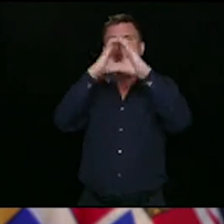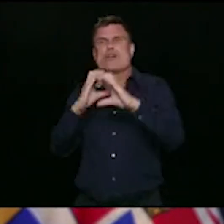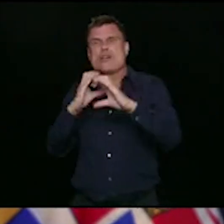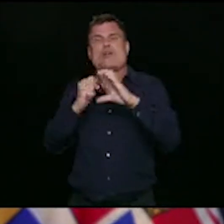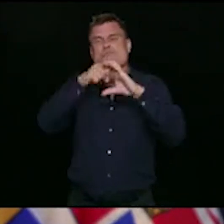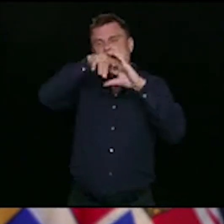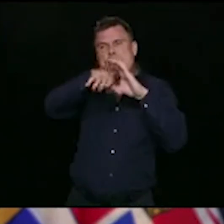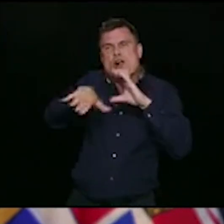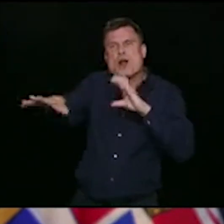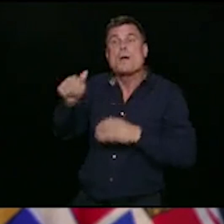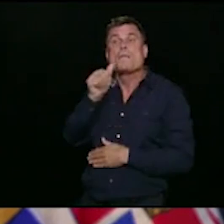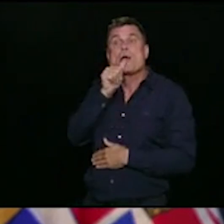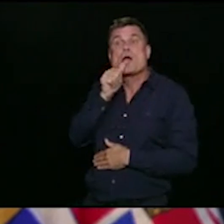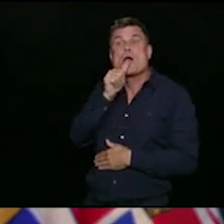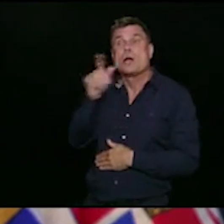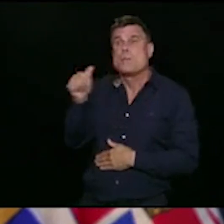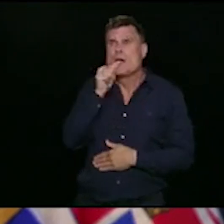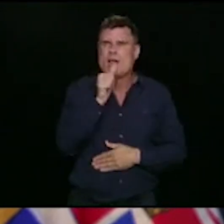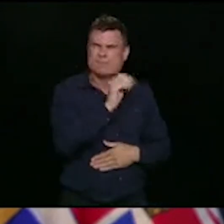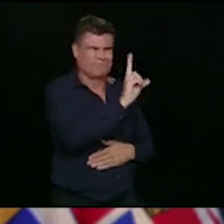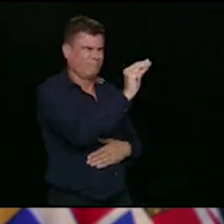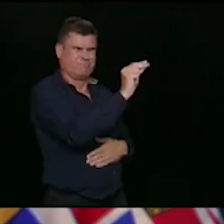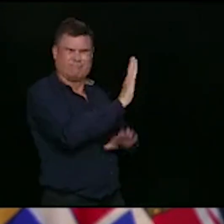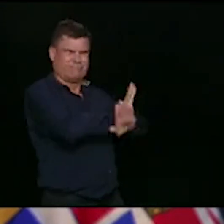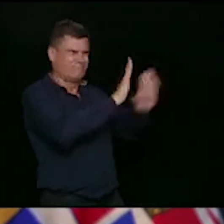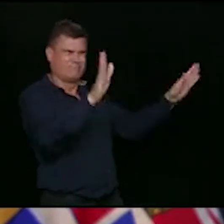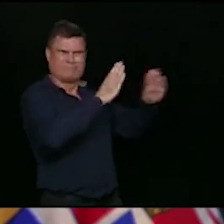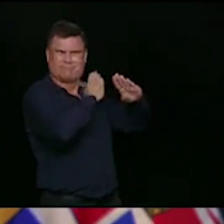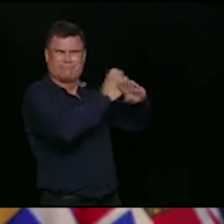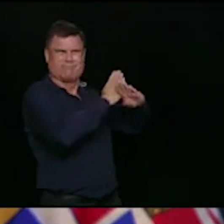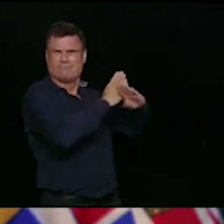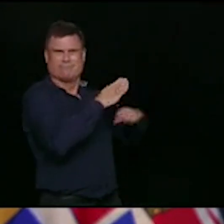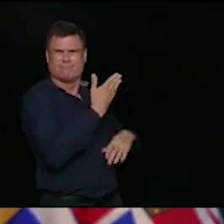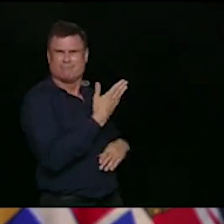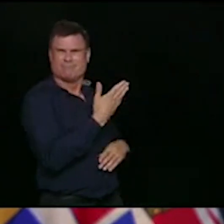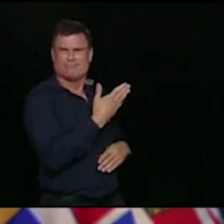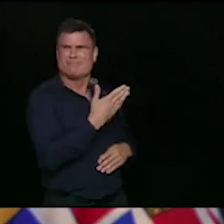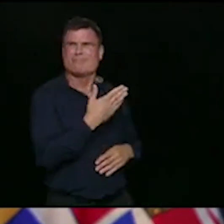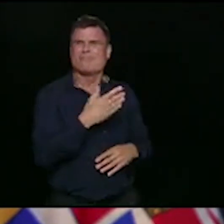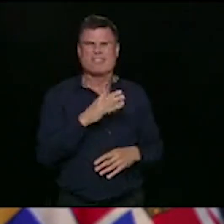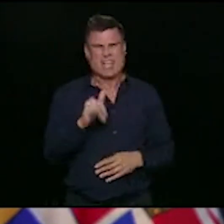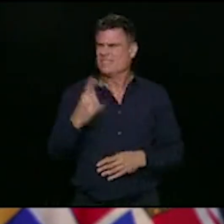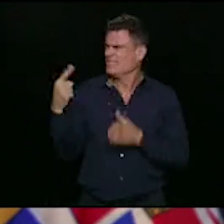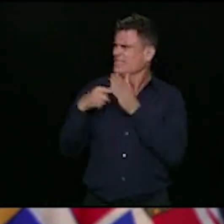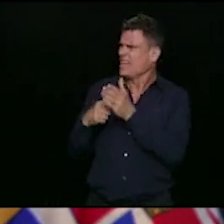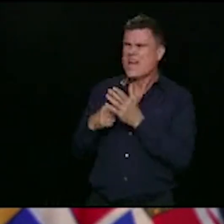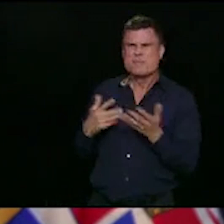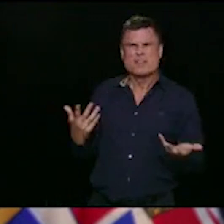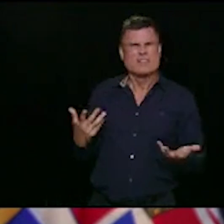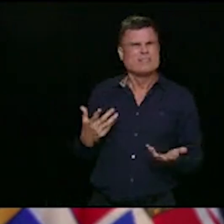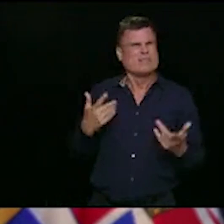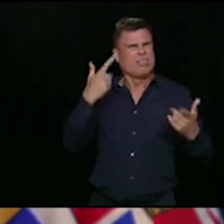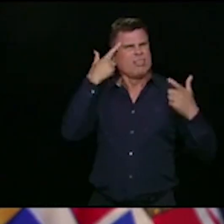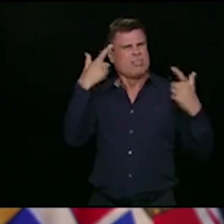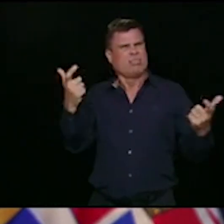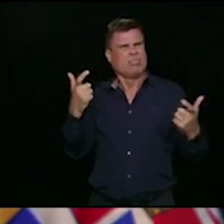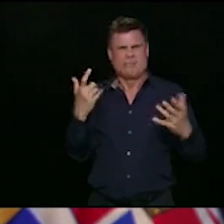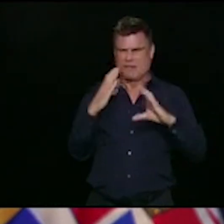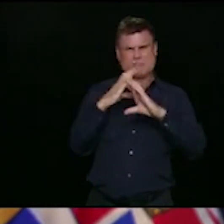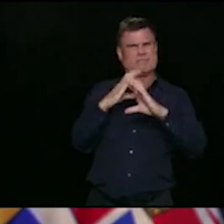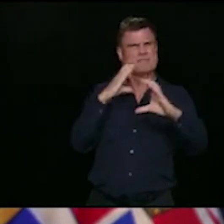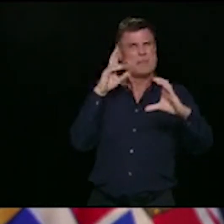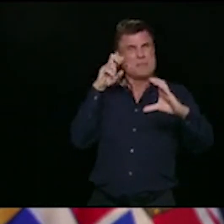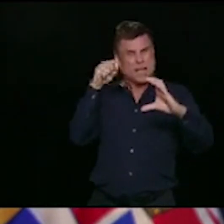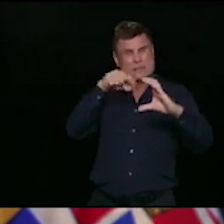into a bar. The bar said no. The bar wouldn't let them in. But do you have concerns that these party buses are still running, that this type of activity is